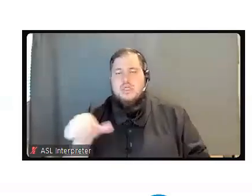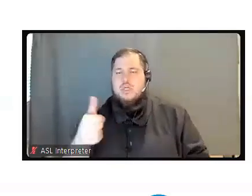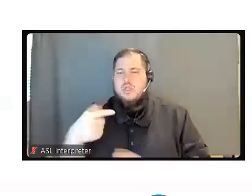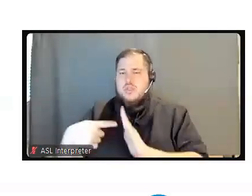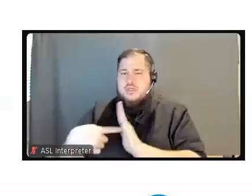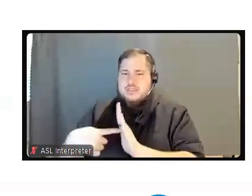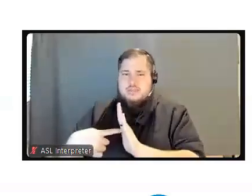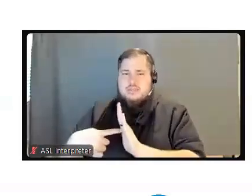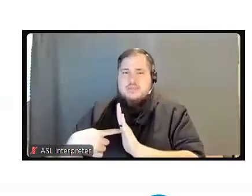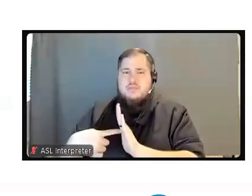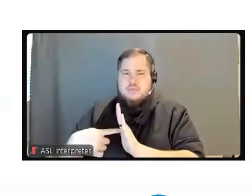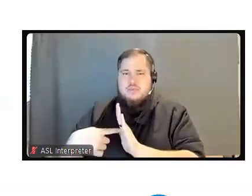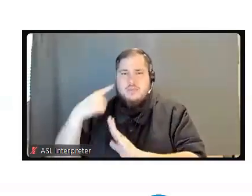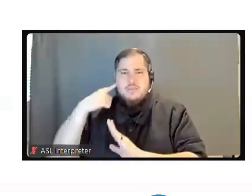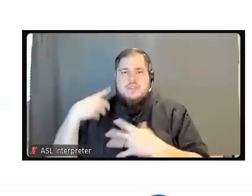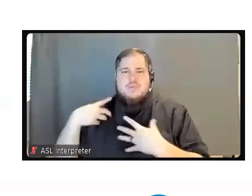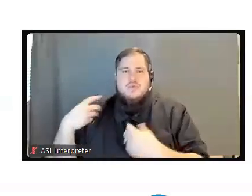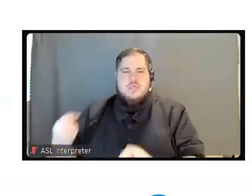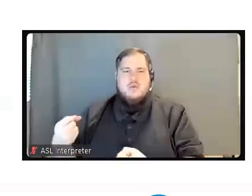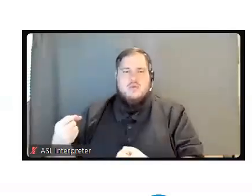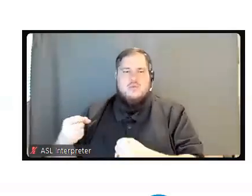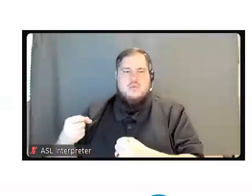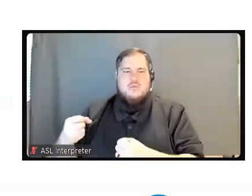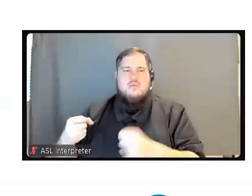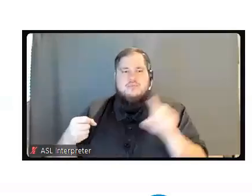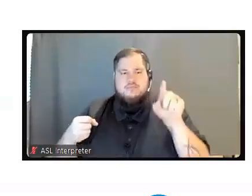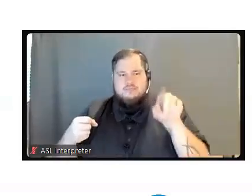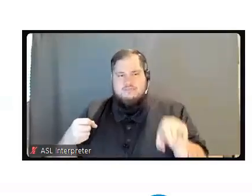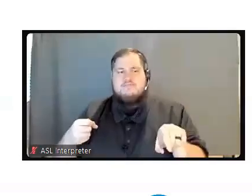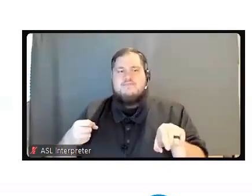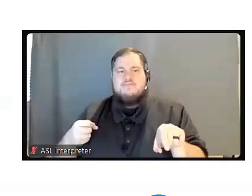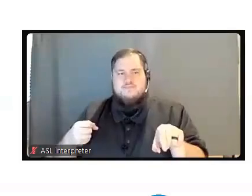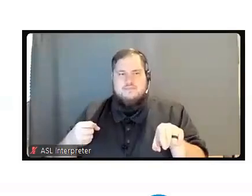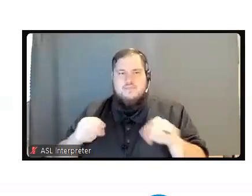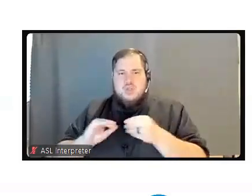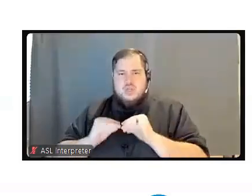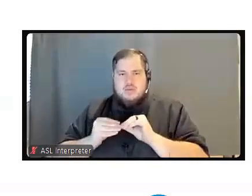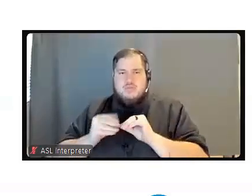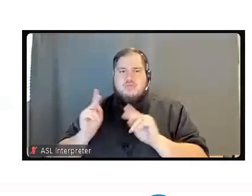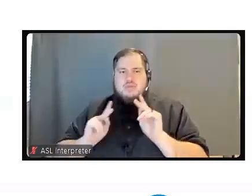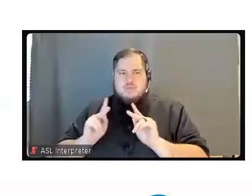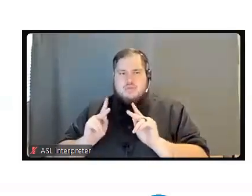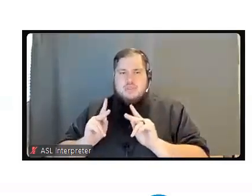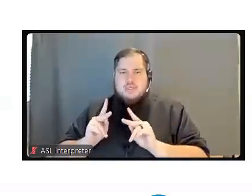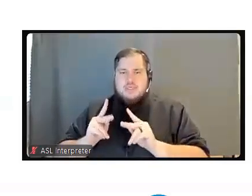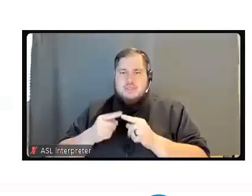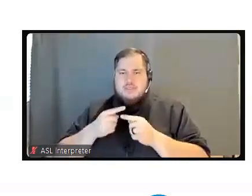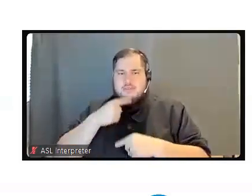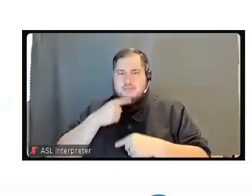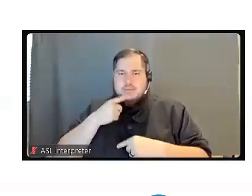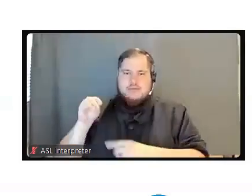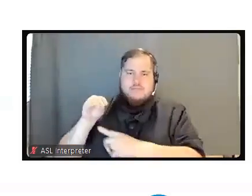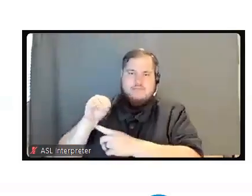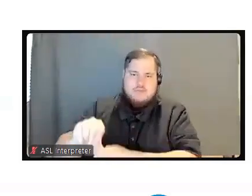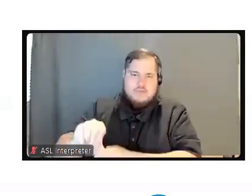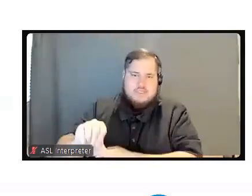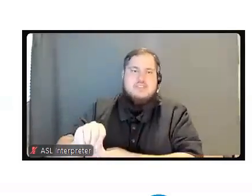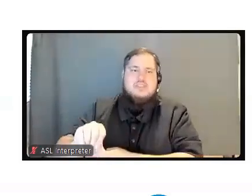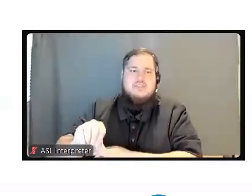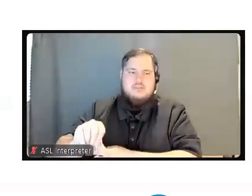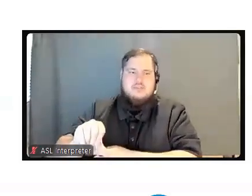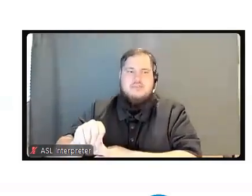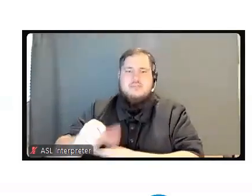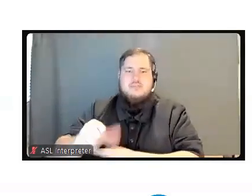under the mental health category, number of people who receive publicly funded community mental health services per